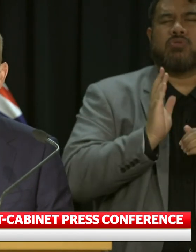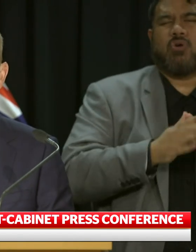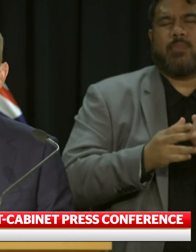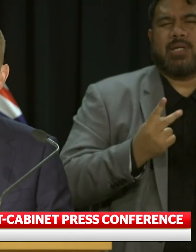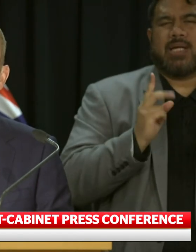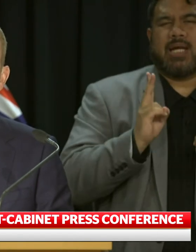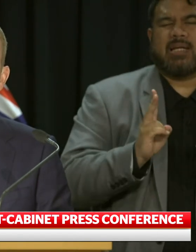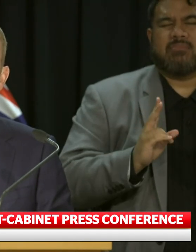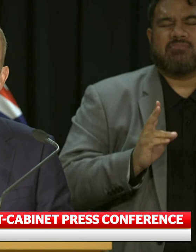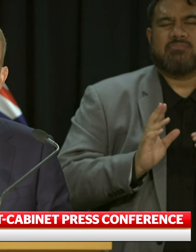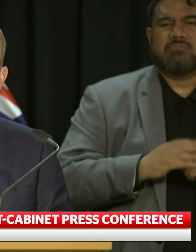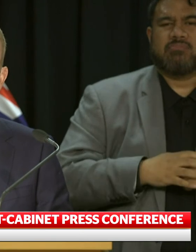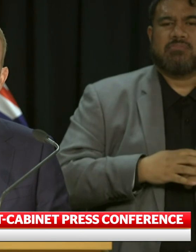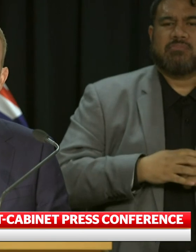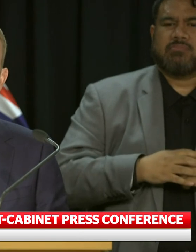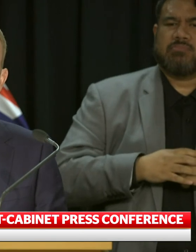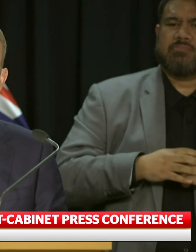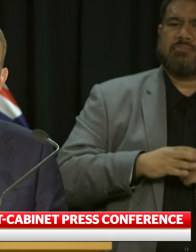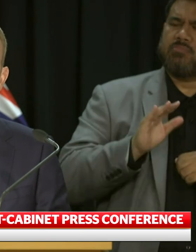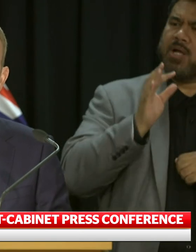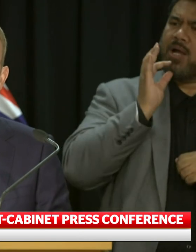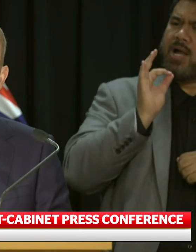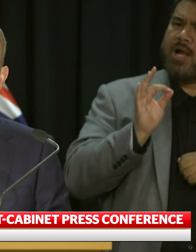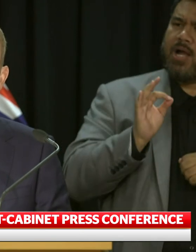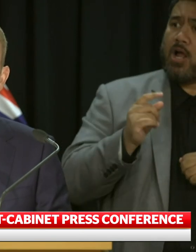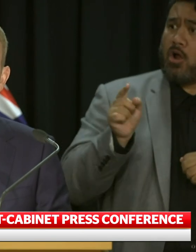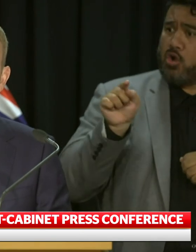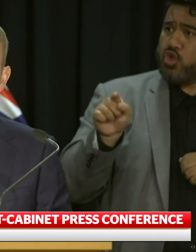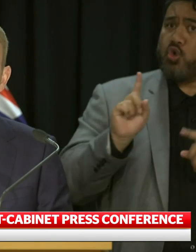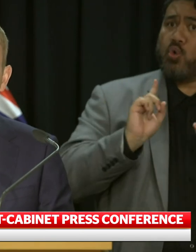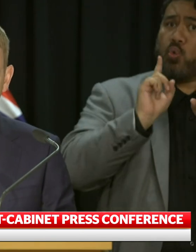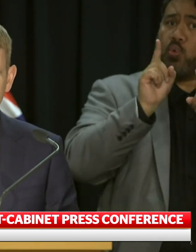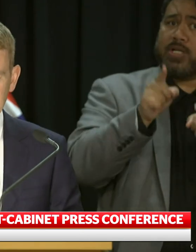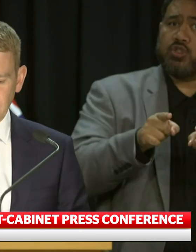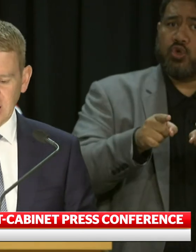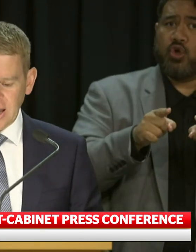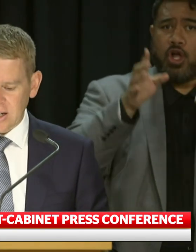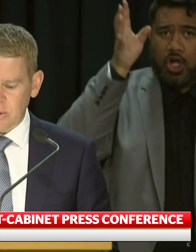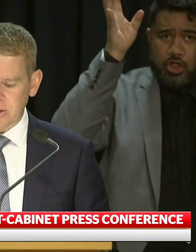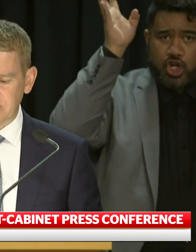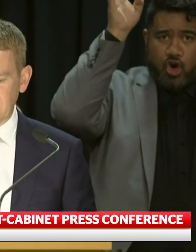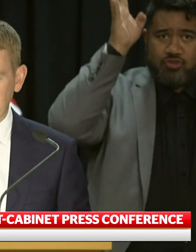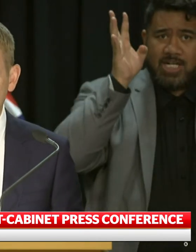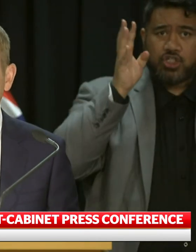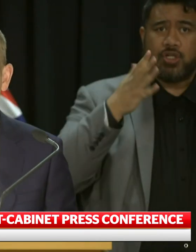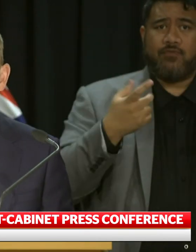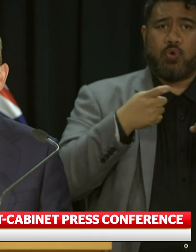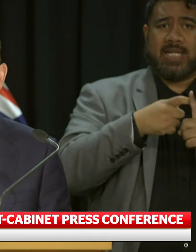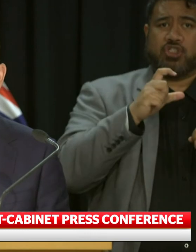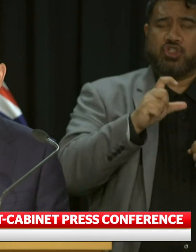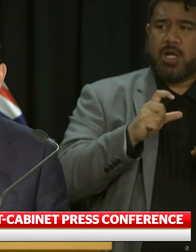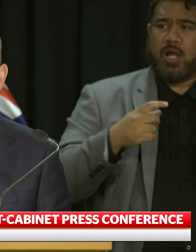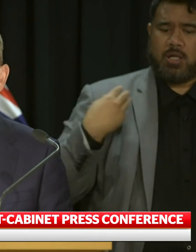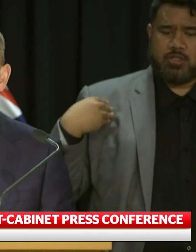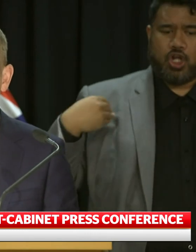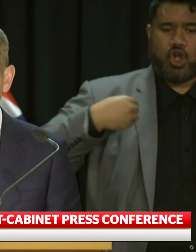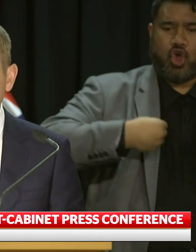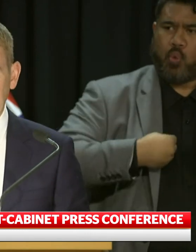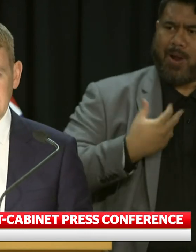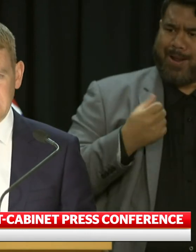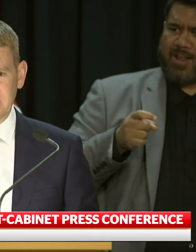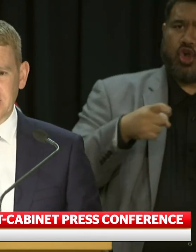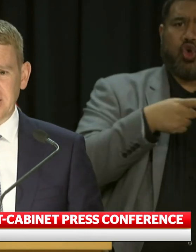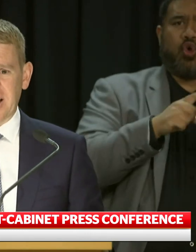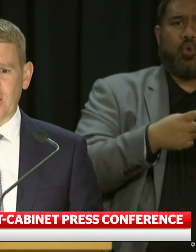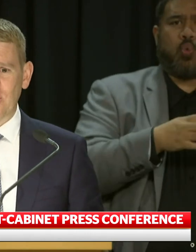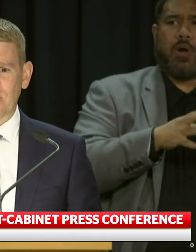in the future. Could you give us a bit of history on the cloak that you were wearing, please? Yes, I can. It was made by a New Zealander based